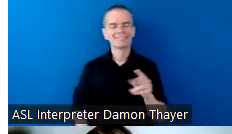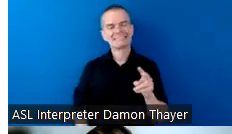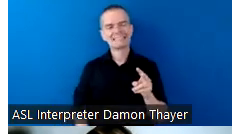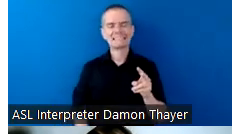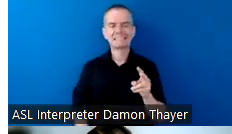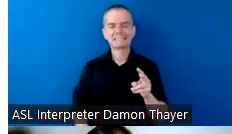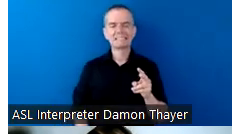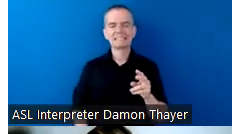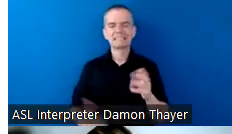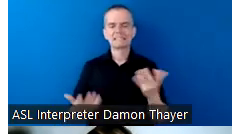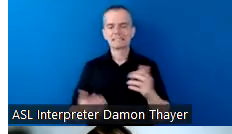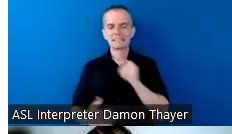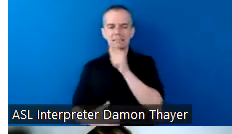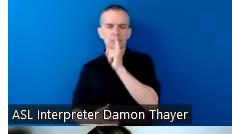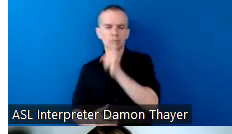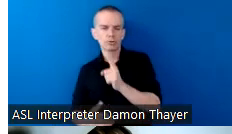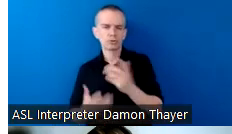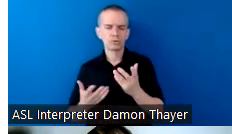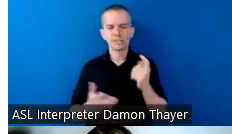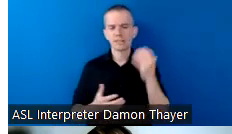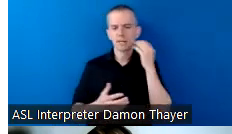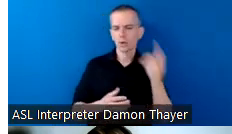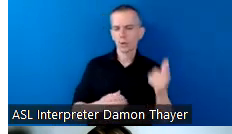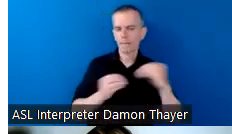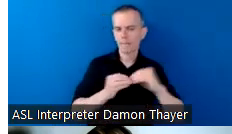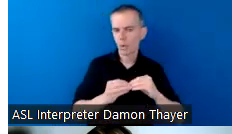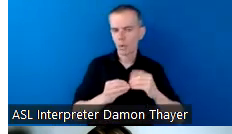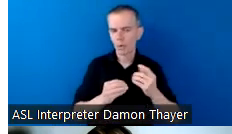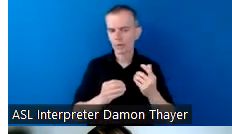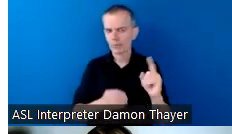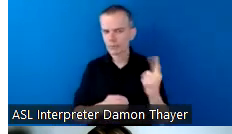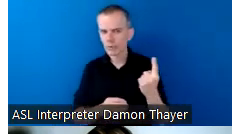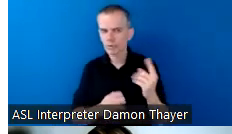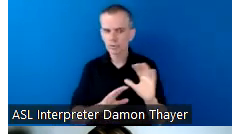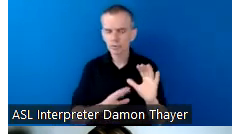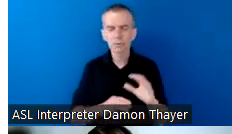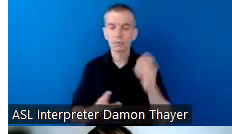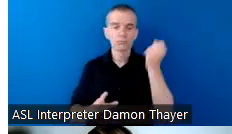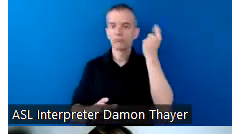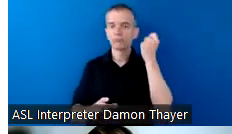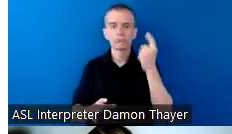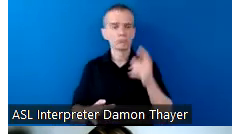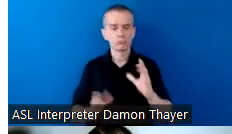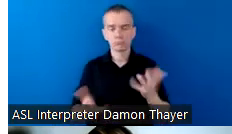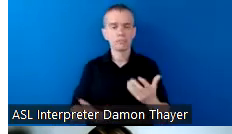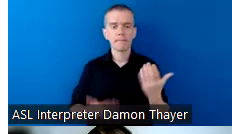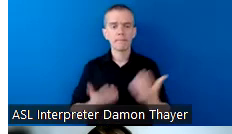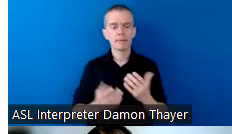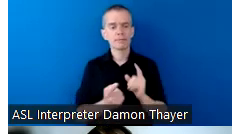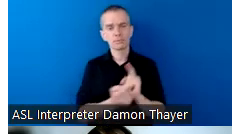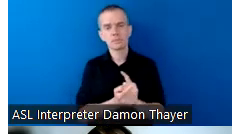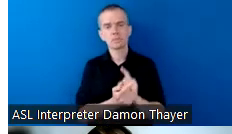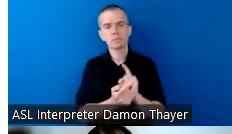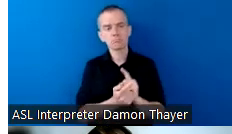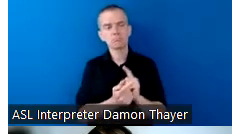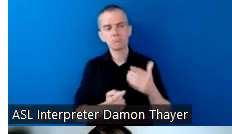verifications, you're like, no, I'm just not sure, and you need to get to know the person a little better, then that would be understandable. And you might need to meet them a few more times